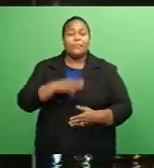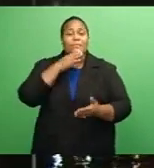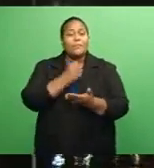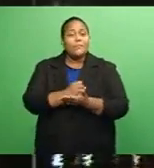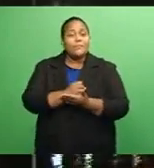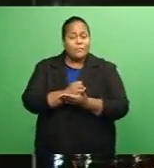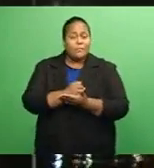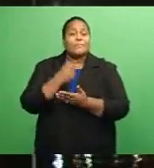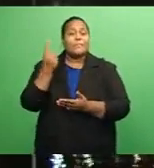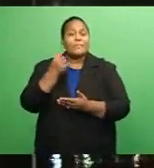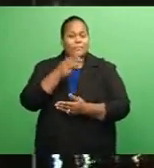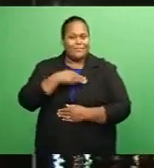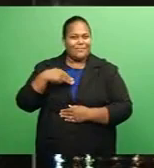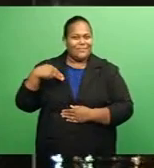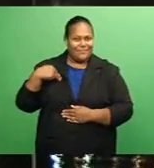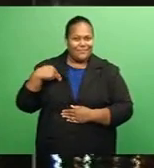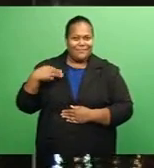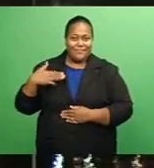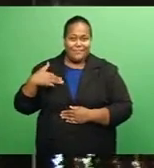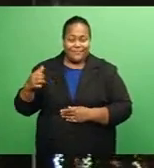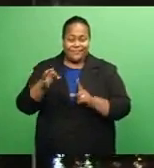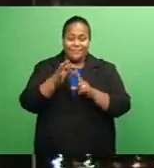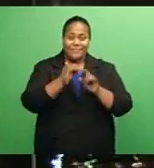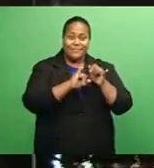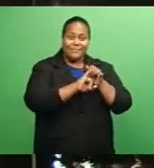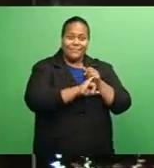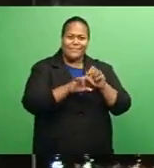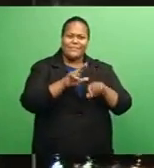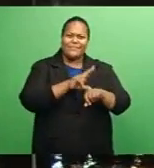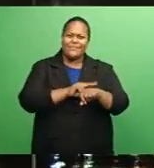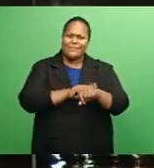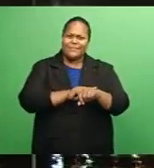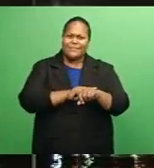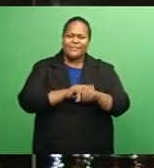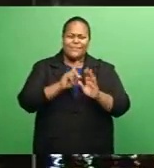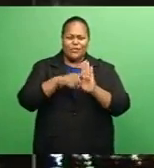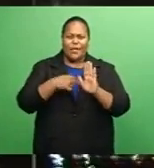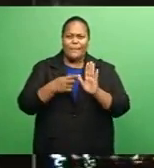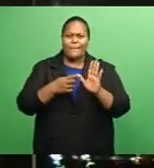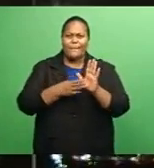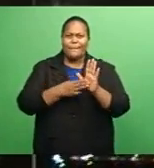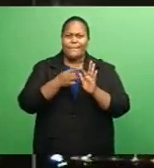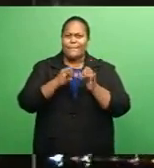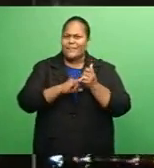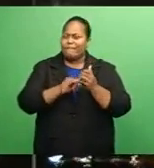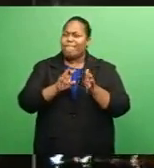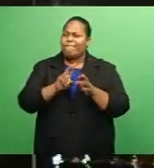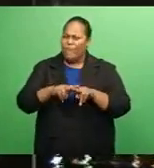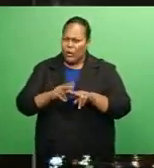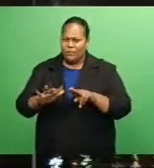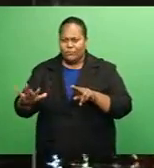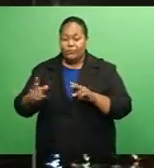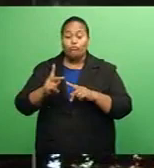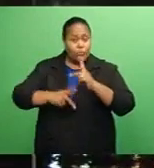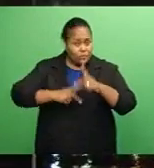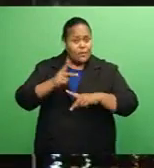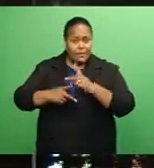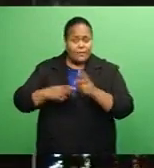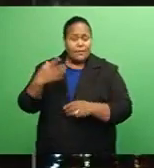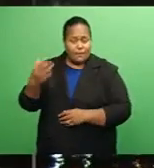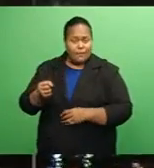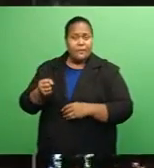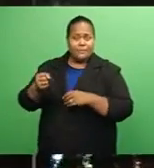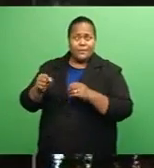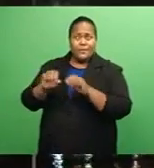by Ministry of Health Permanent Secretary Dr. James Fong, who says this process is being implemented in many nations